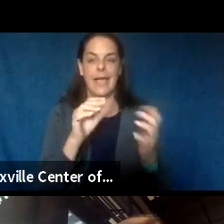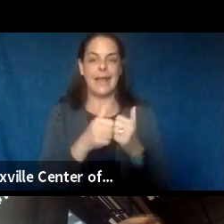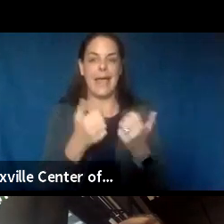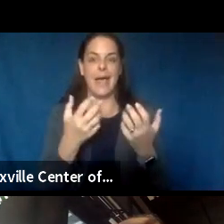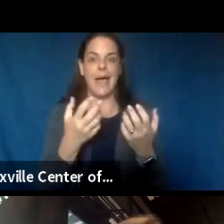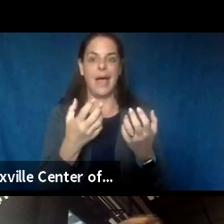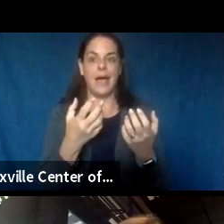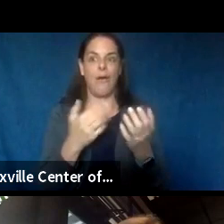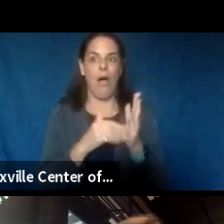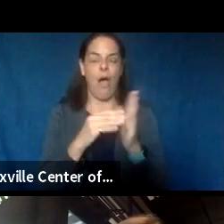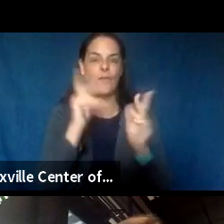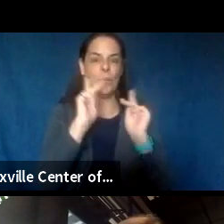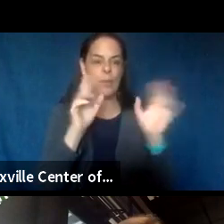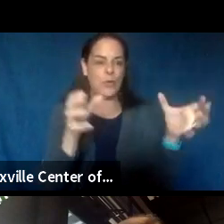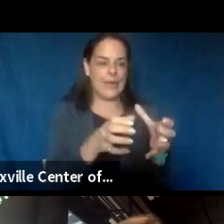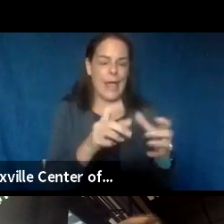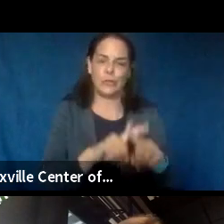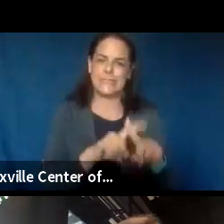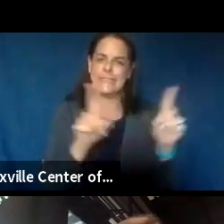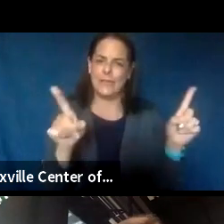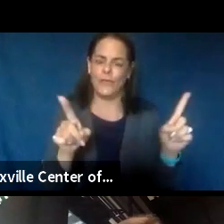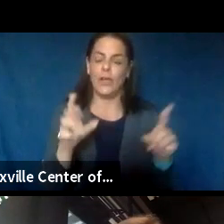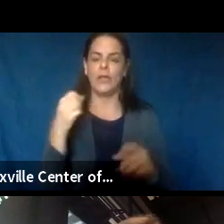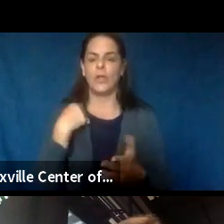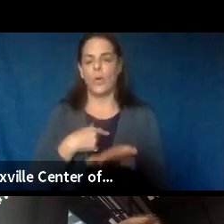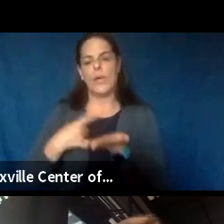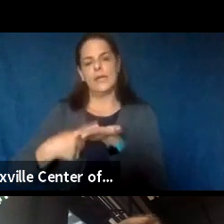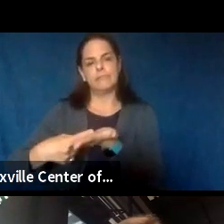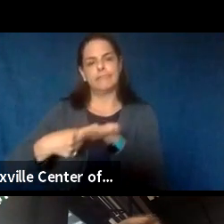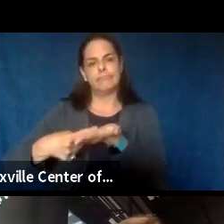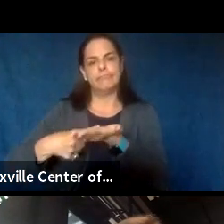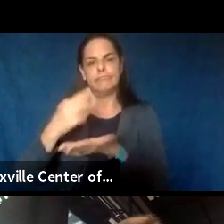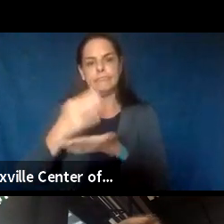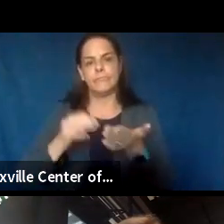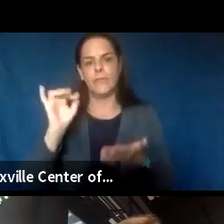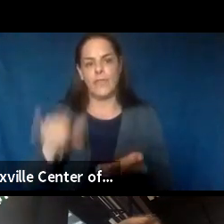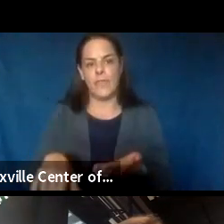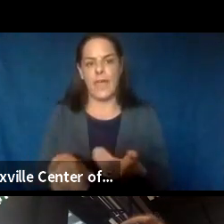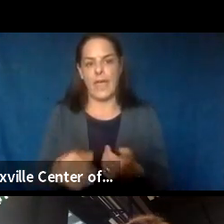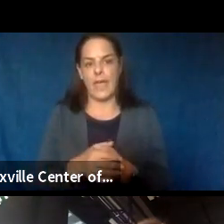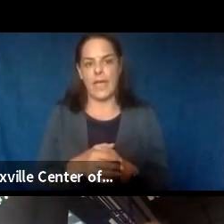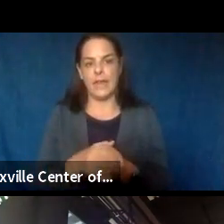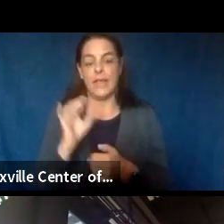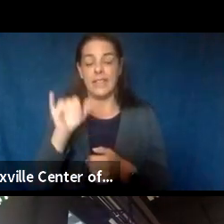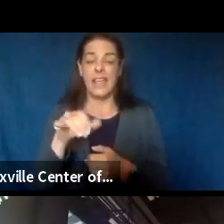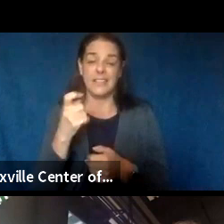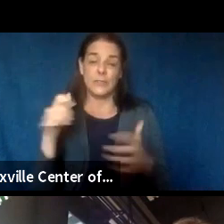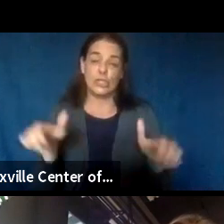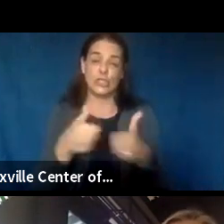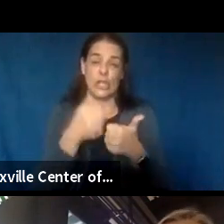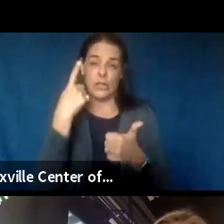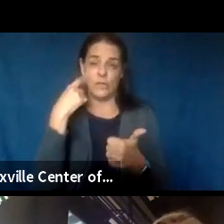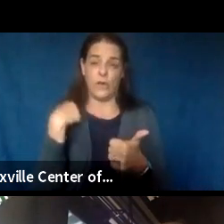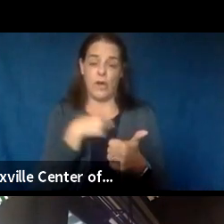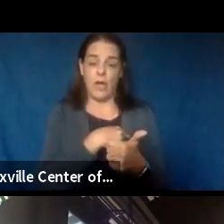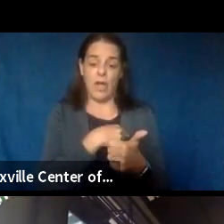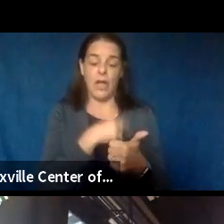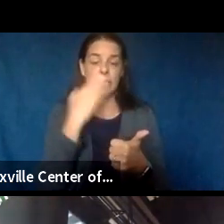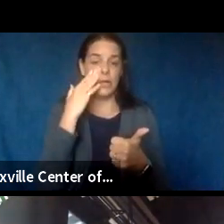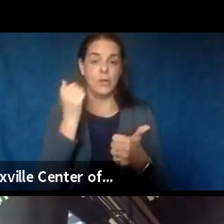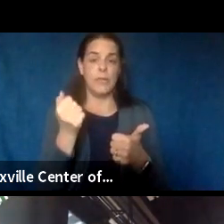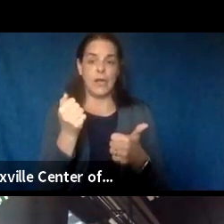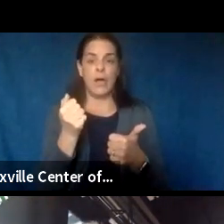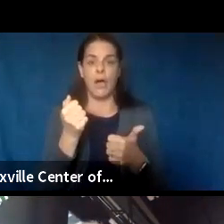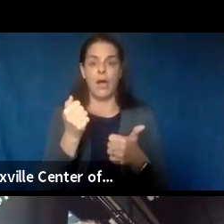together is different. And so we discussed some of those, that's kind of inherently challenging for us because